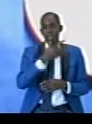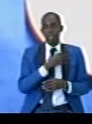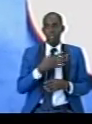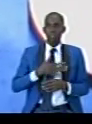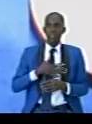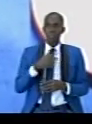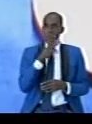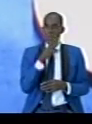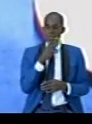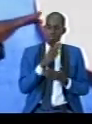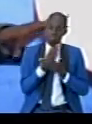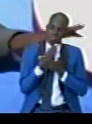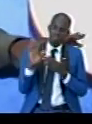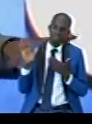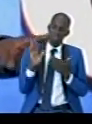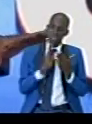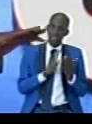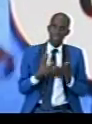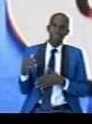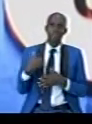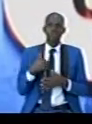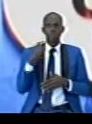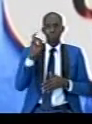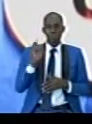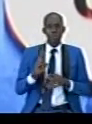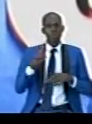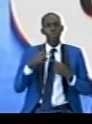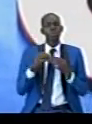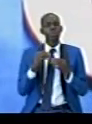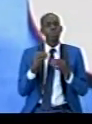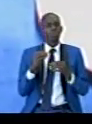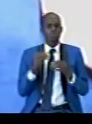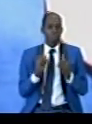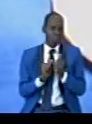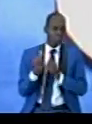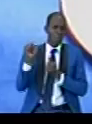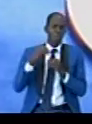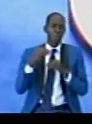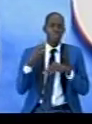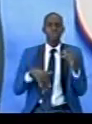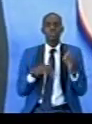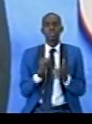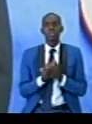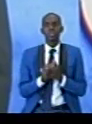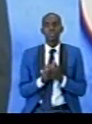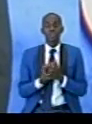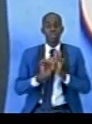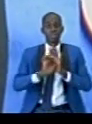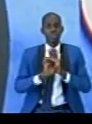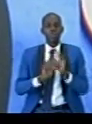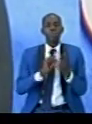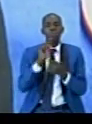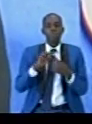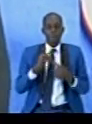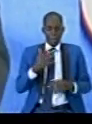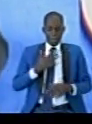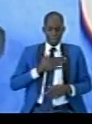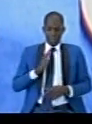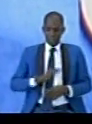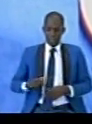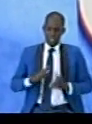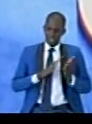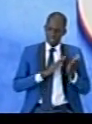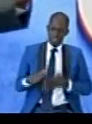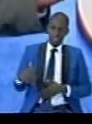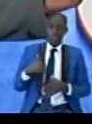mother forsake me, we must go beyond that. When my children forsake me. You know, sometimes,